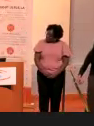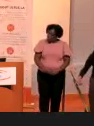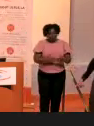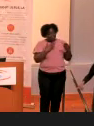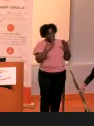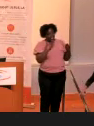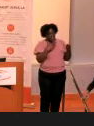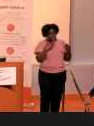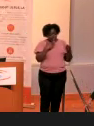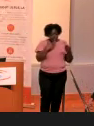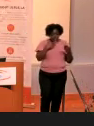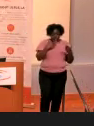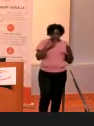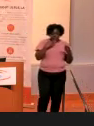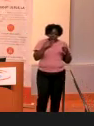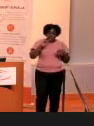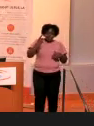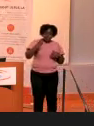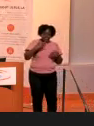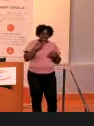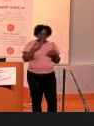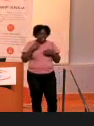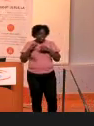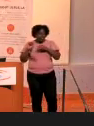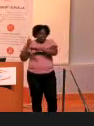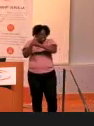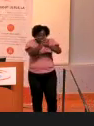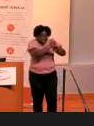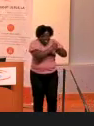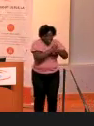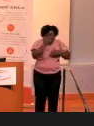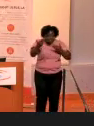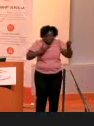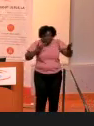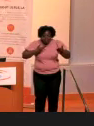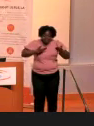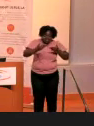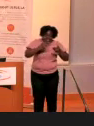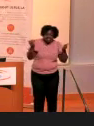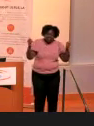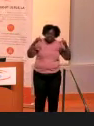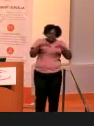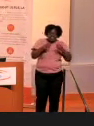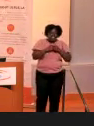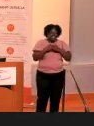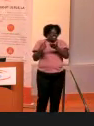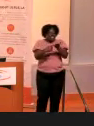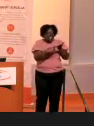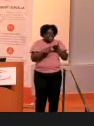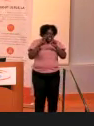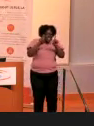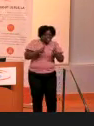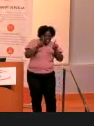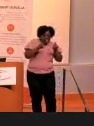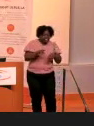Thank you. I would like to first thank the organizers for inviting us to discuss our clinical trial studies at Fate